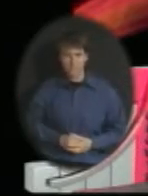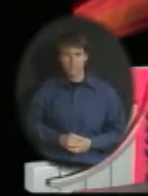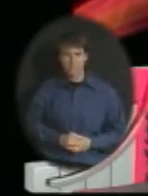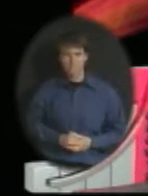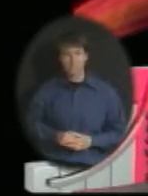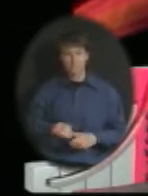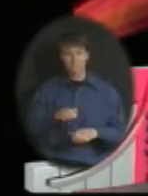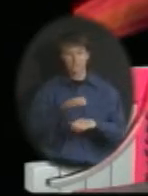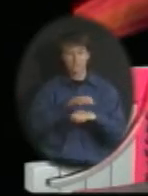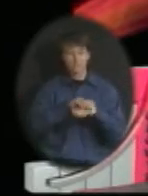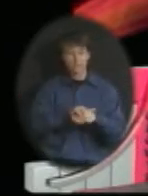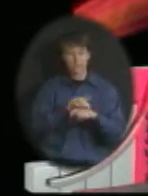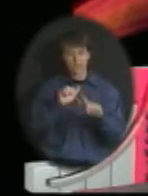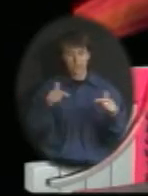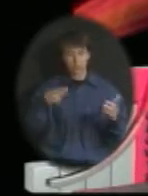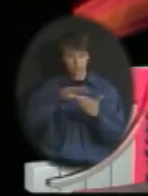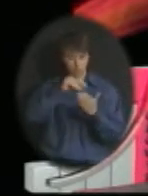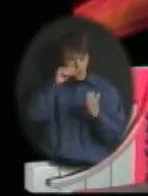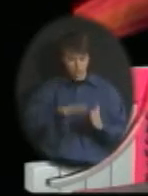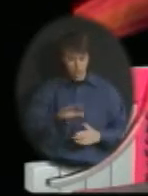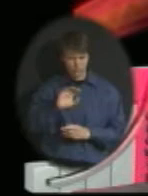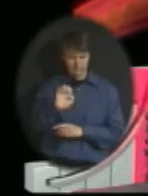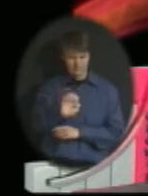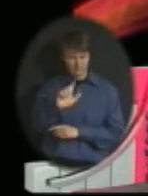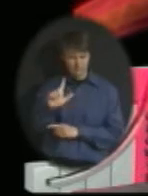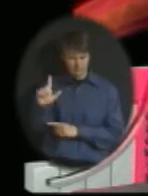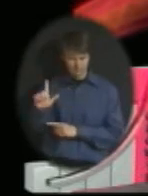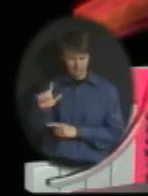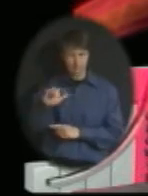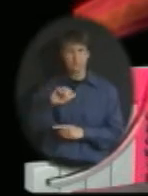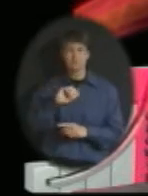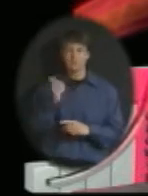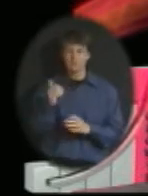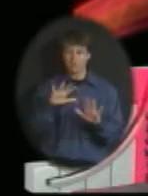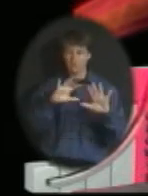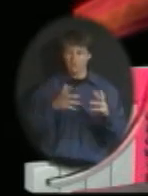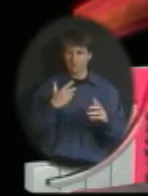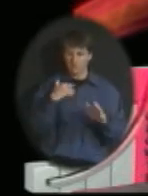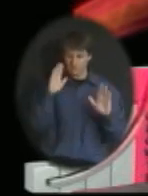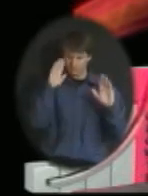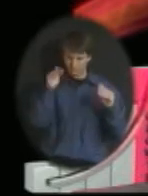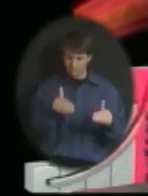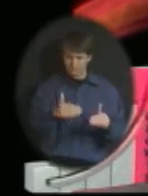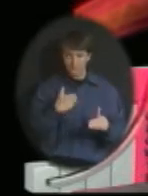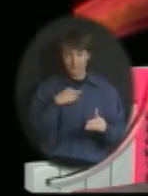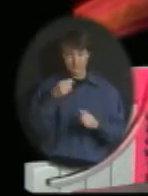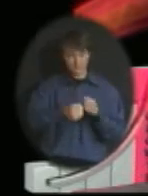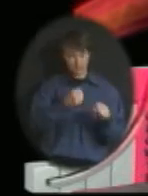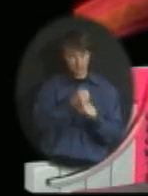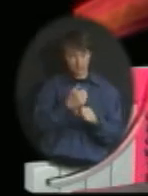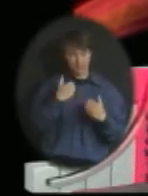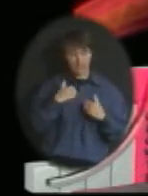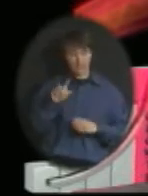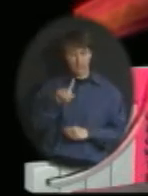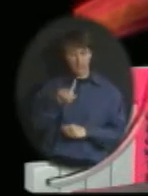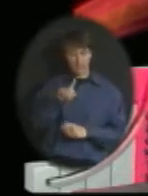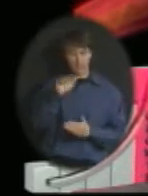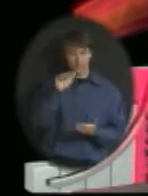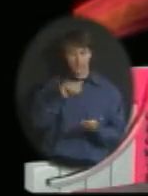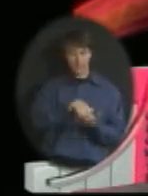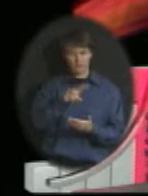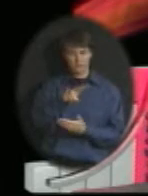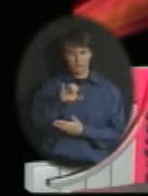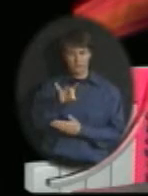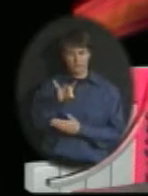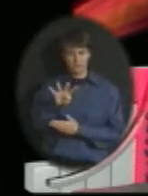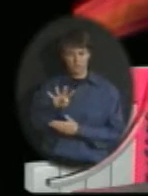English language learners is another category that we track. In this year, English language learners, we have about 1,784 students,